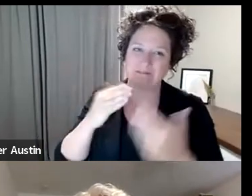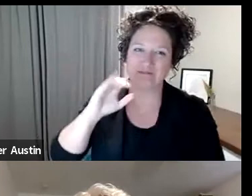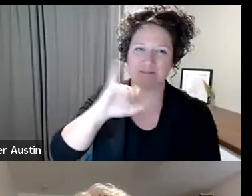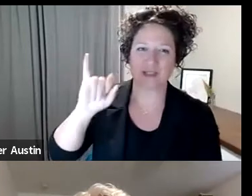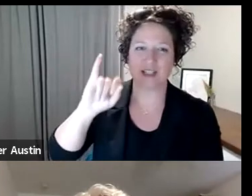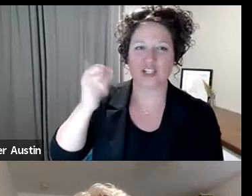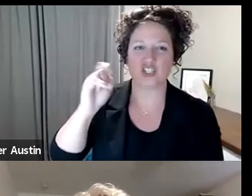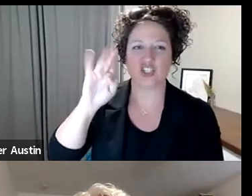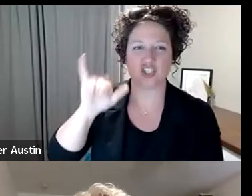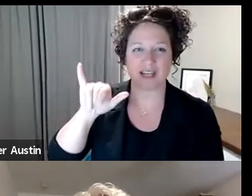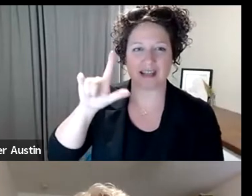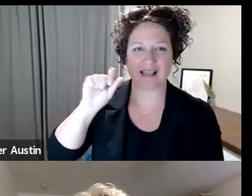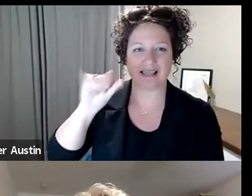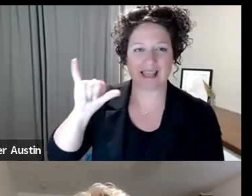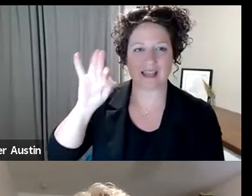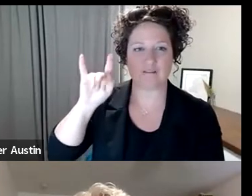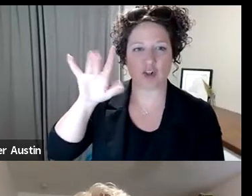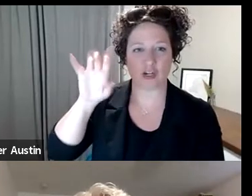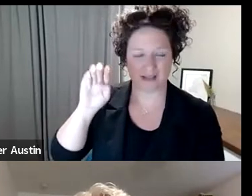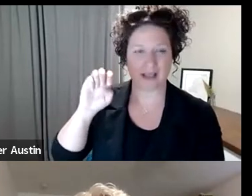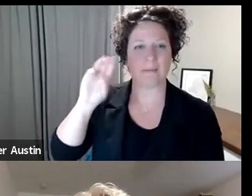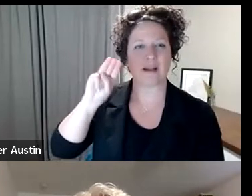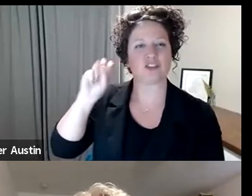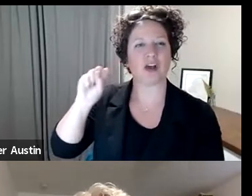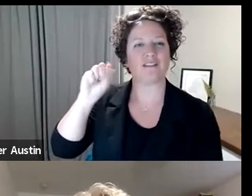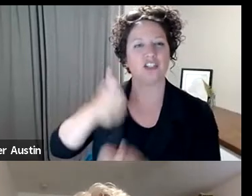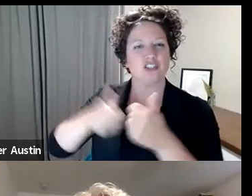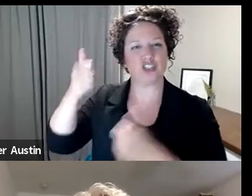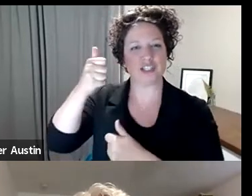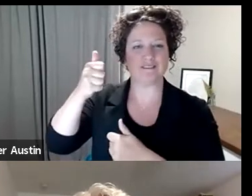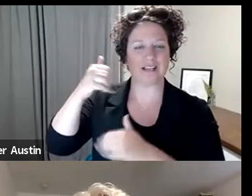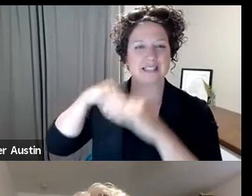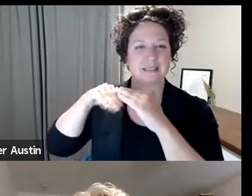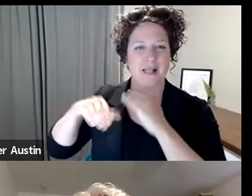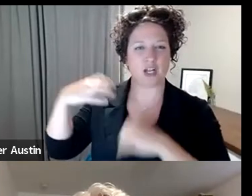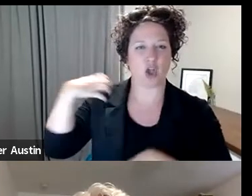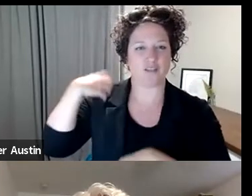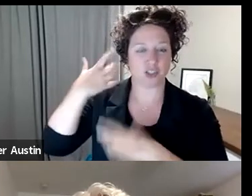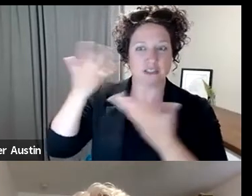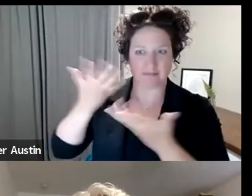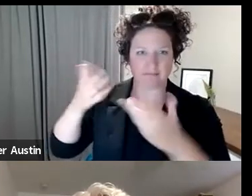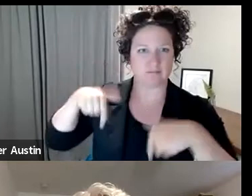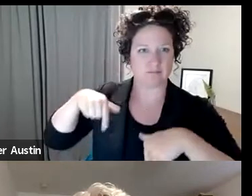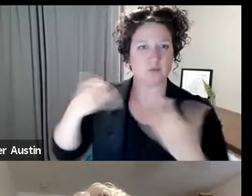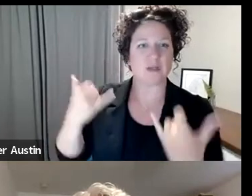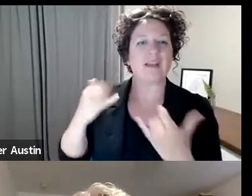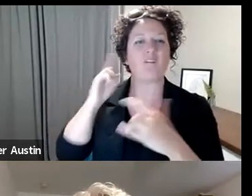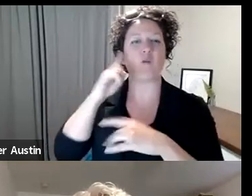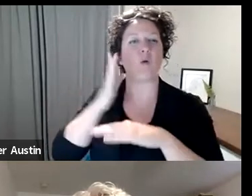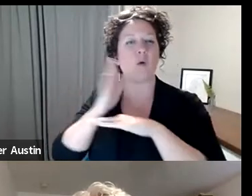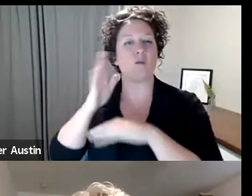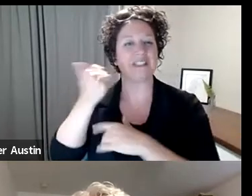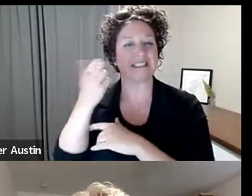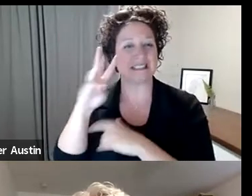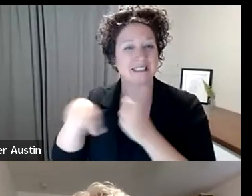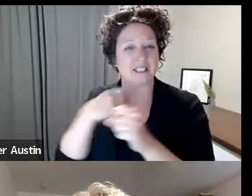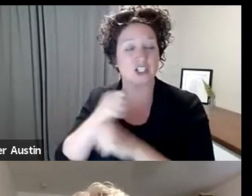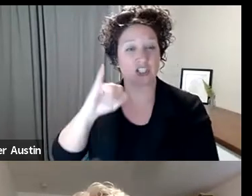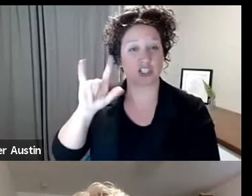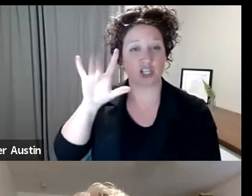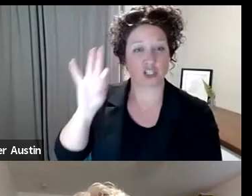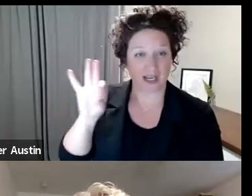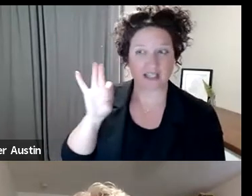Leif Fleury, Microsoft's Chief Accessibility Officer, featured today. For over 16 years, Jenny has